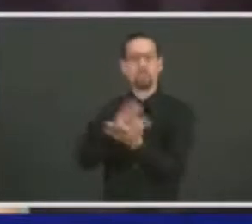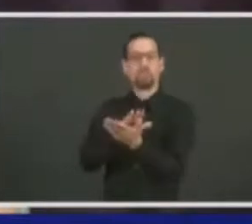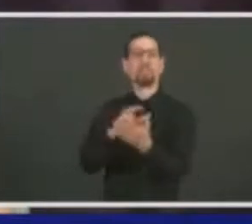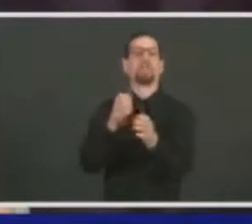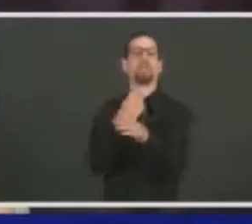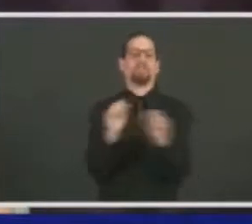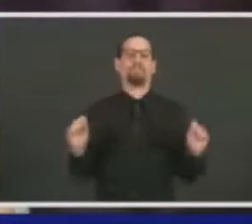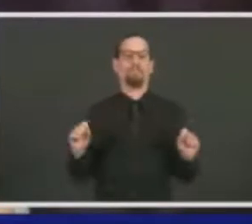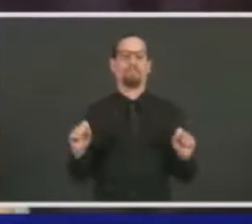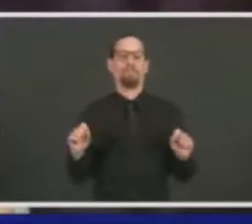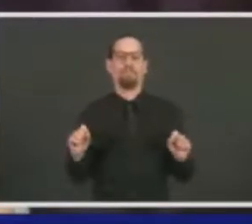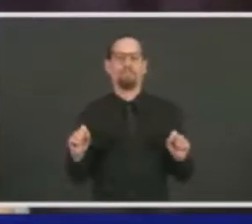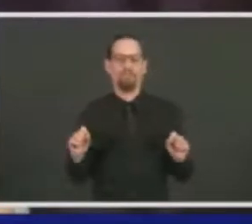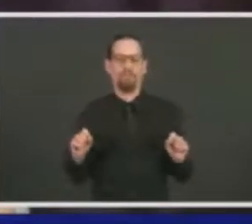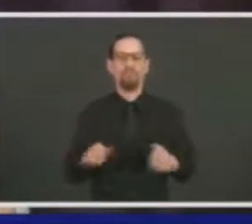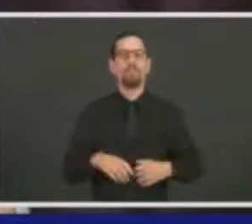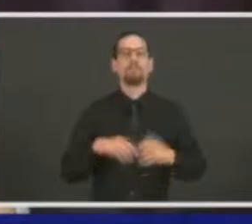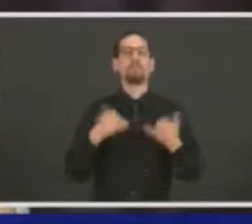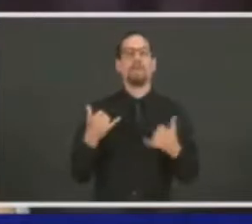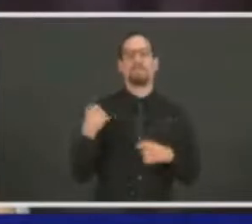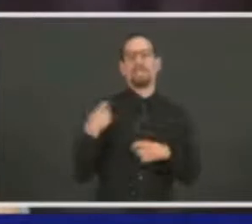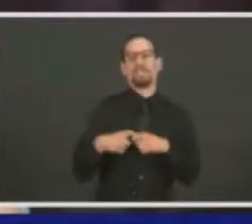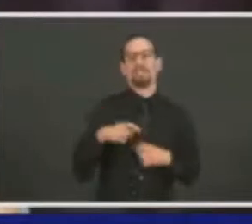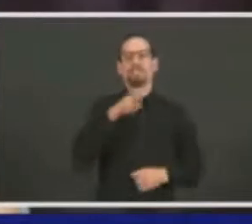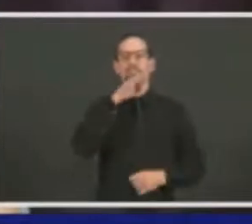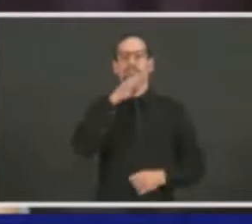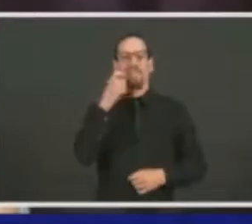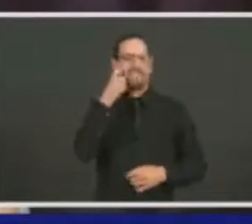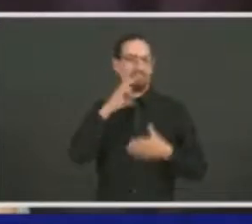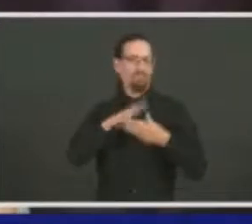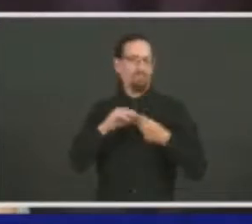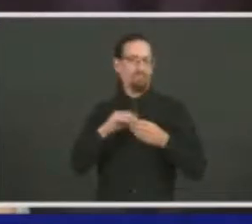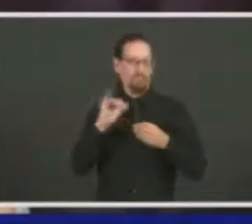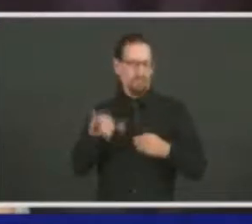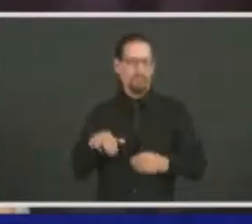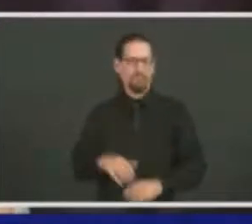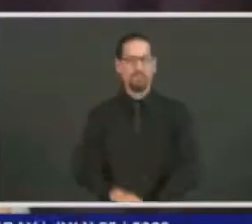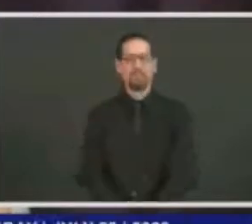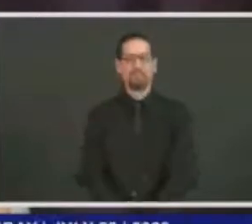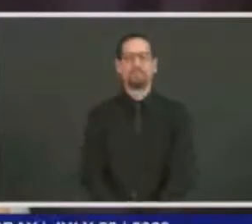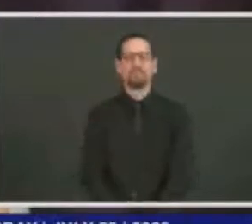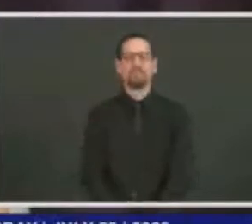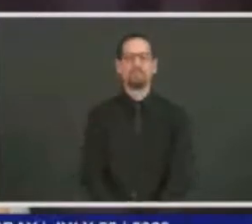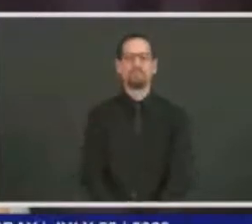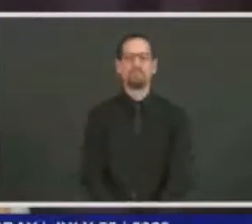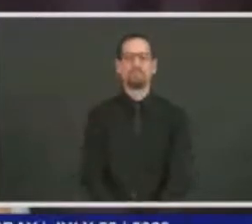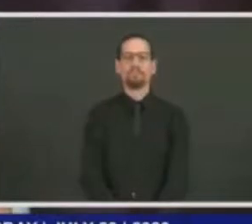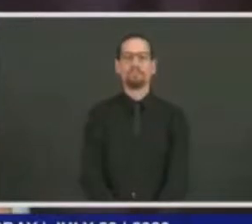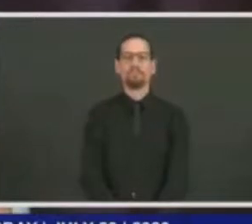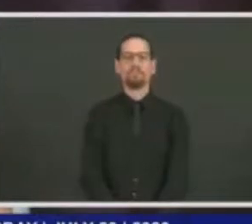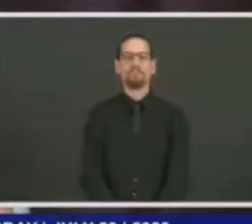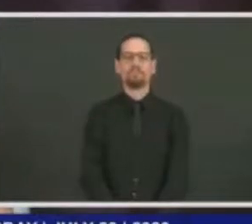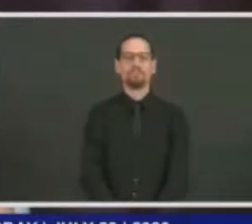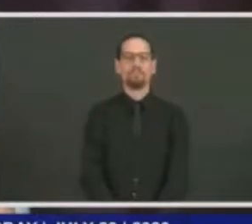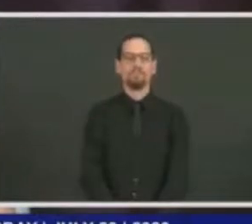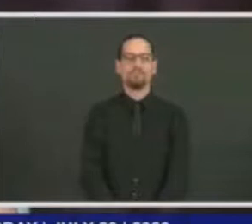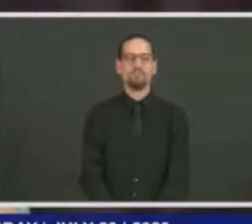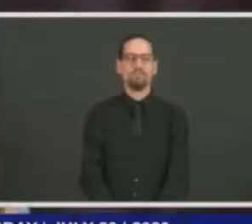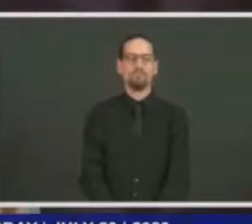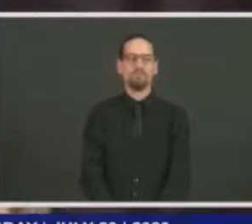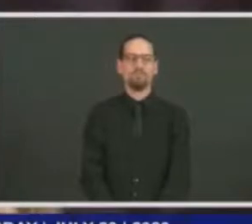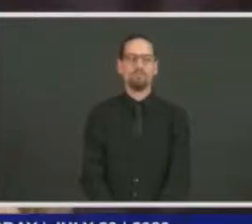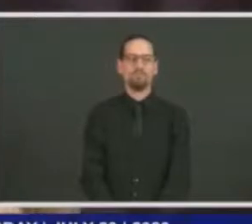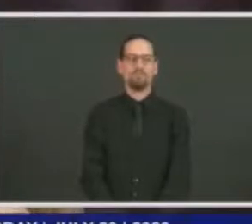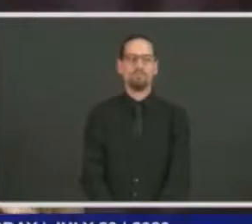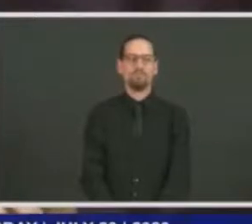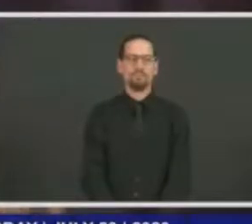niños hacen mejor en la escuela, pero solamente si va a ser seguro. Nadie va a poner los niños a riesgo. Nosotros vamos